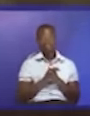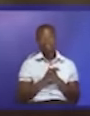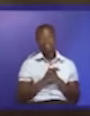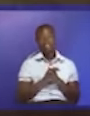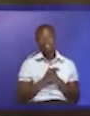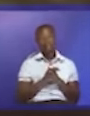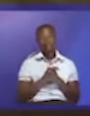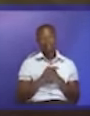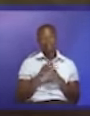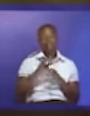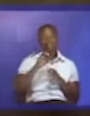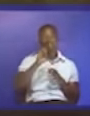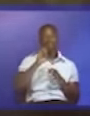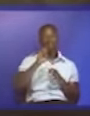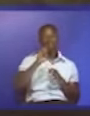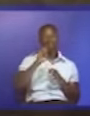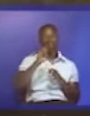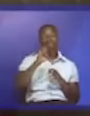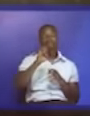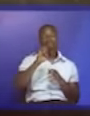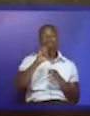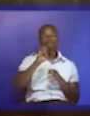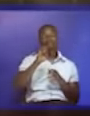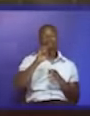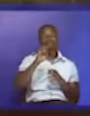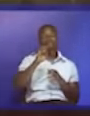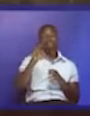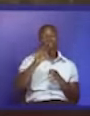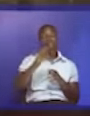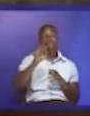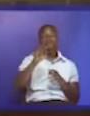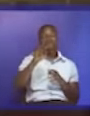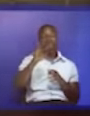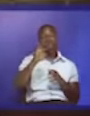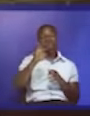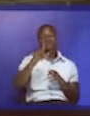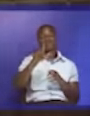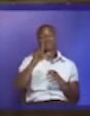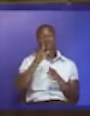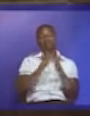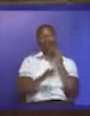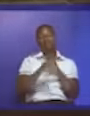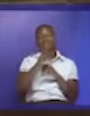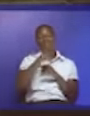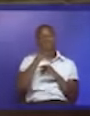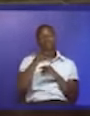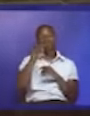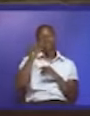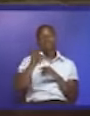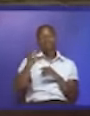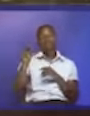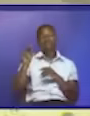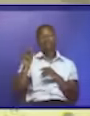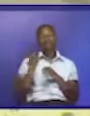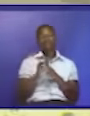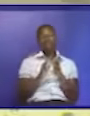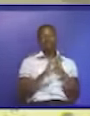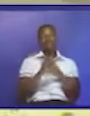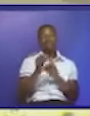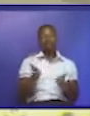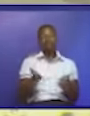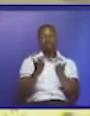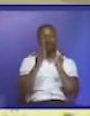Ezekiel 22:30. God is raising someone tonight. And God is giving